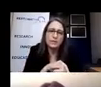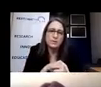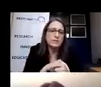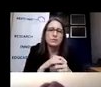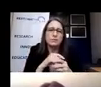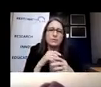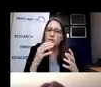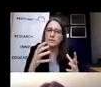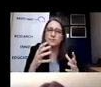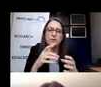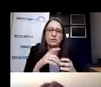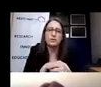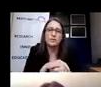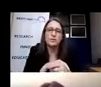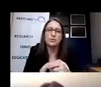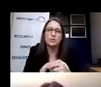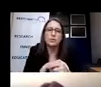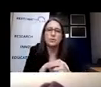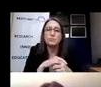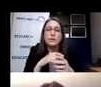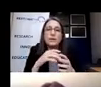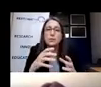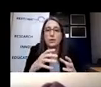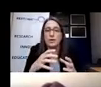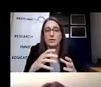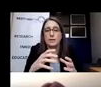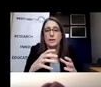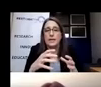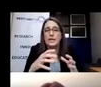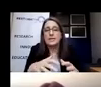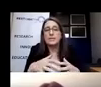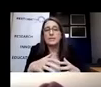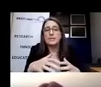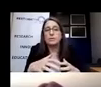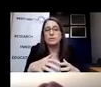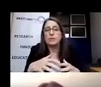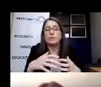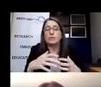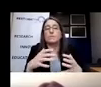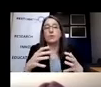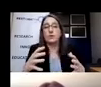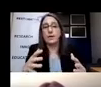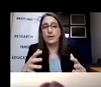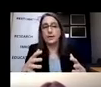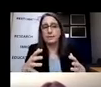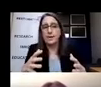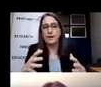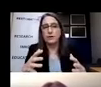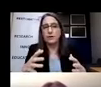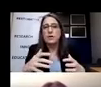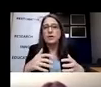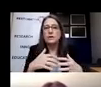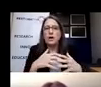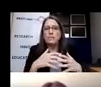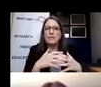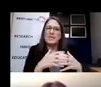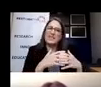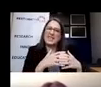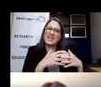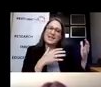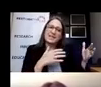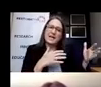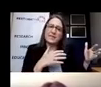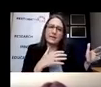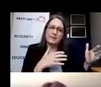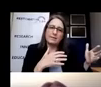of the issue is. So if the RCMP shows up on the door, what you really want is them to be referring the matter, not because